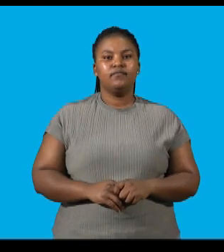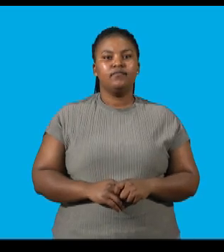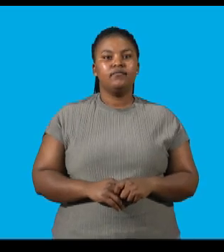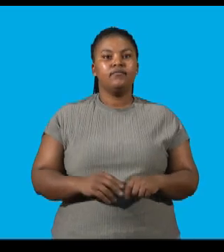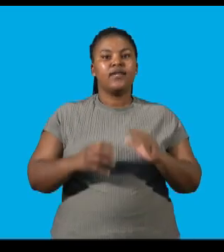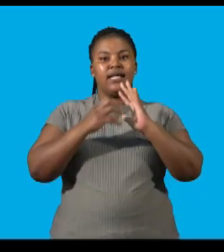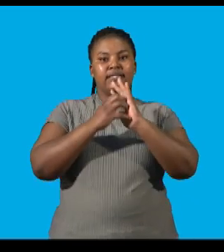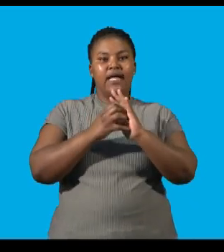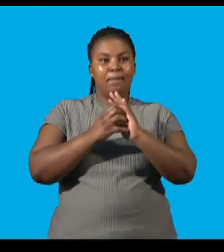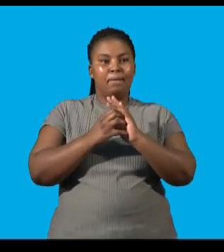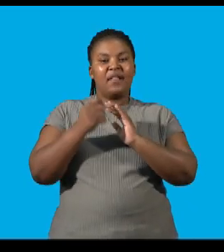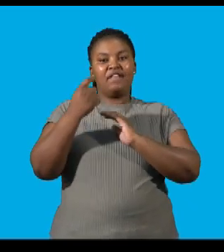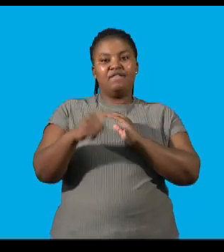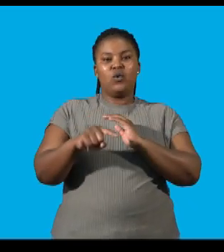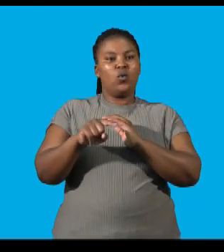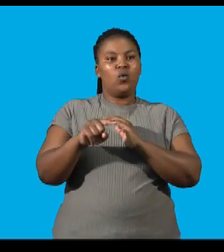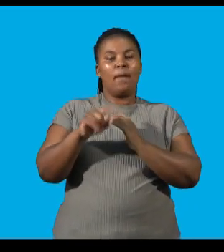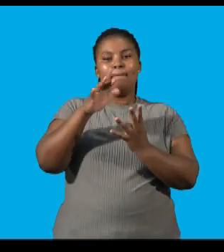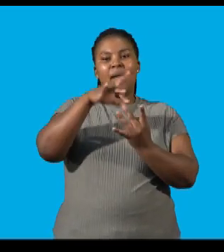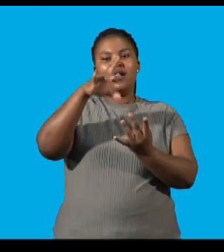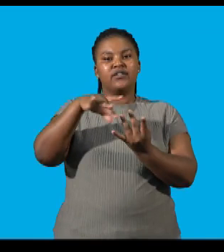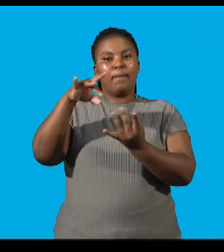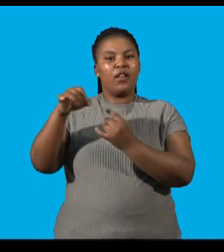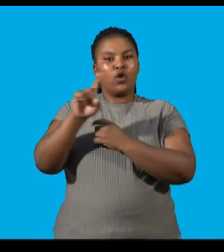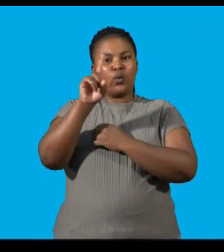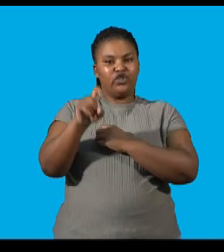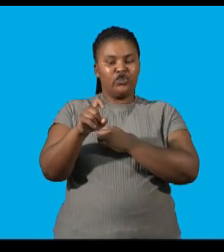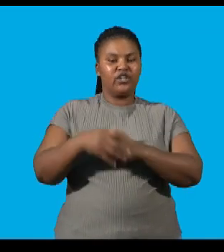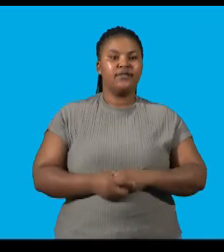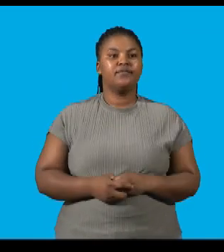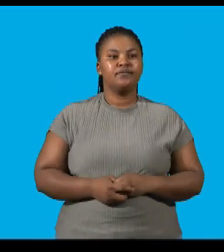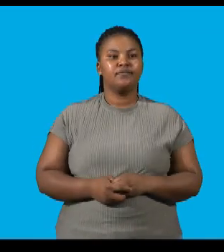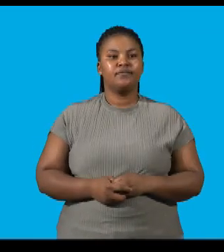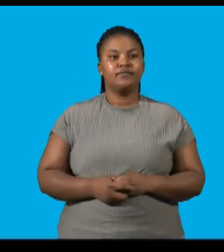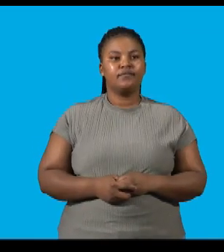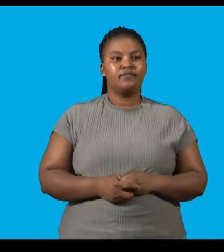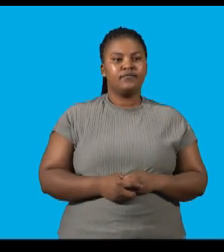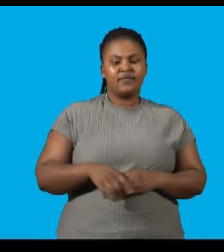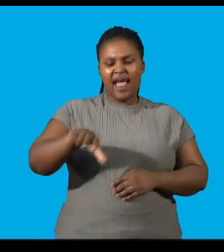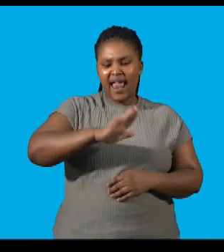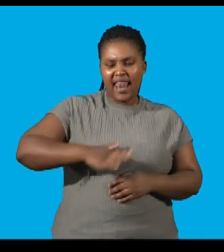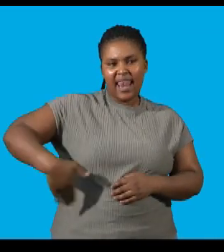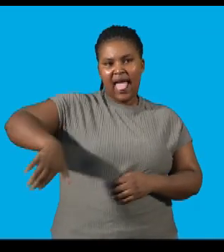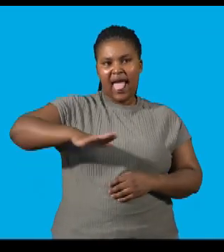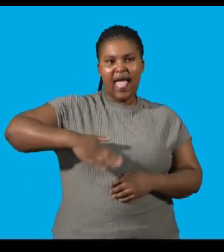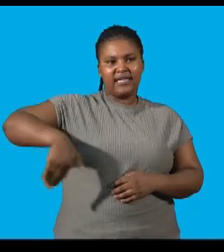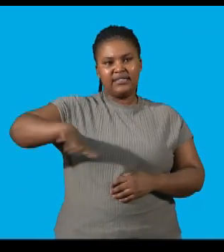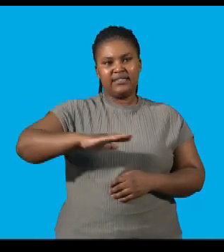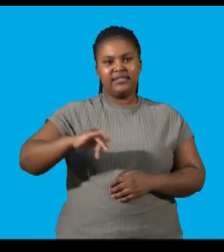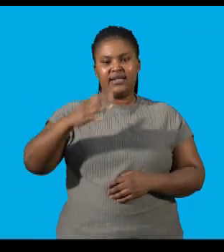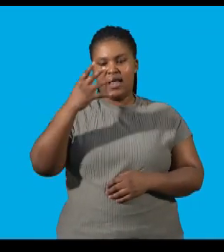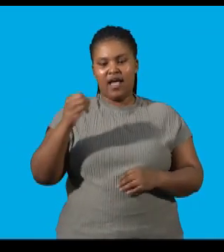A typical example of a multiple choice question under this topic says a tract of land that forms